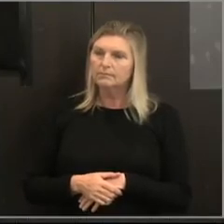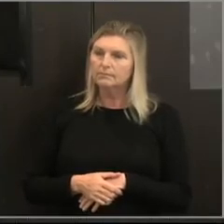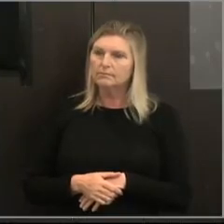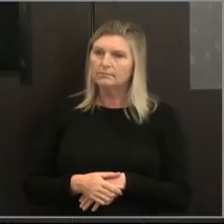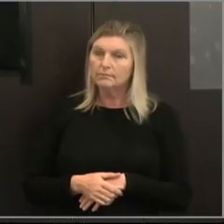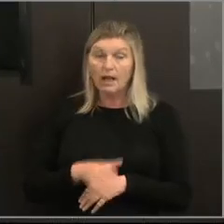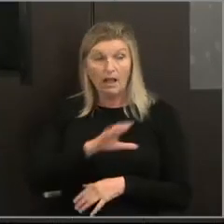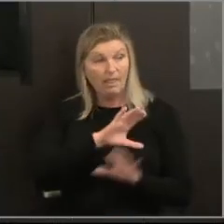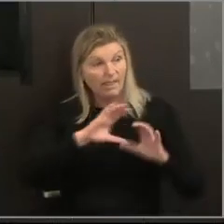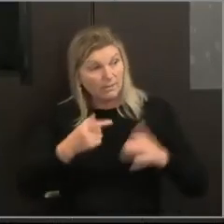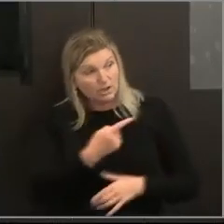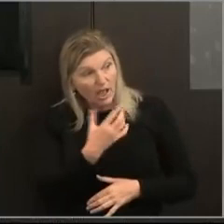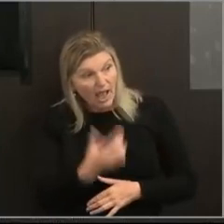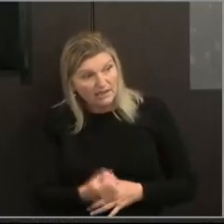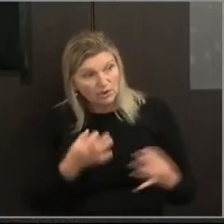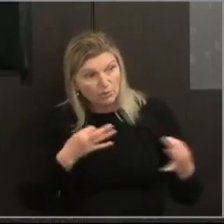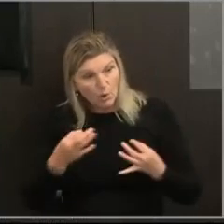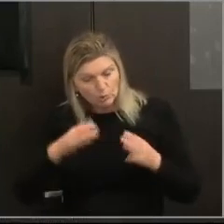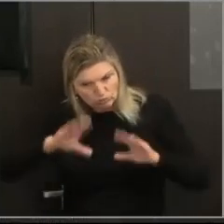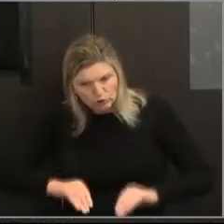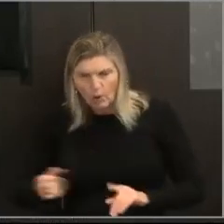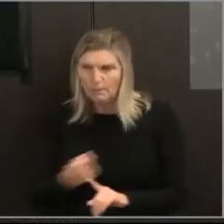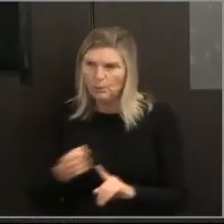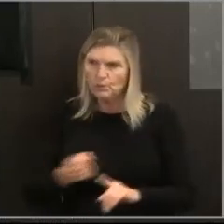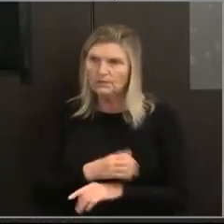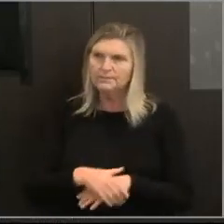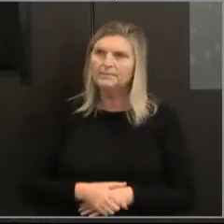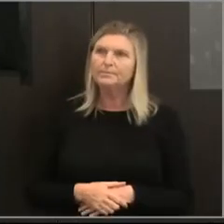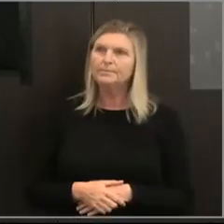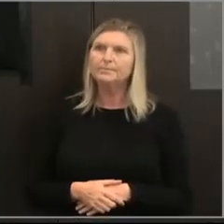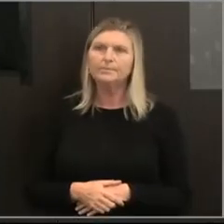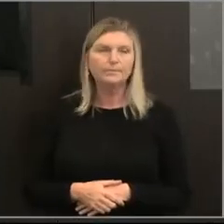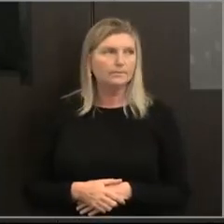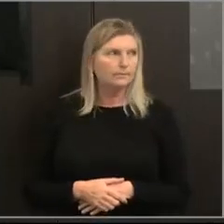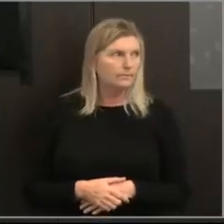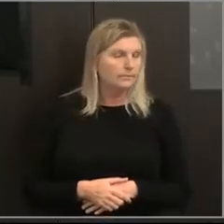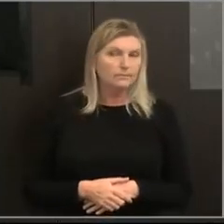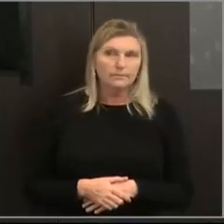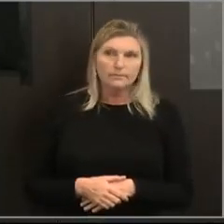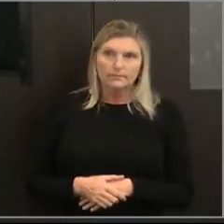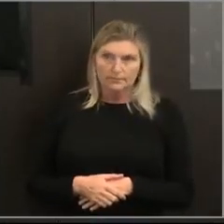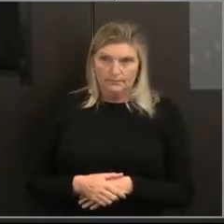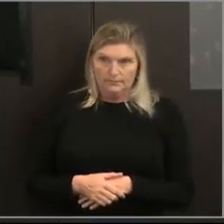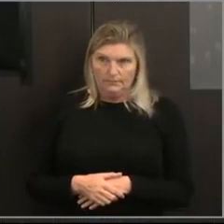Kia ora taku to Jackson. I note also that your tikanga-based construction of Te Tiriti